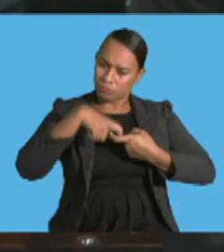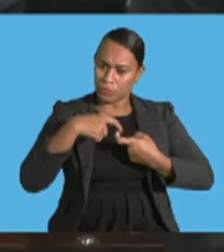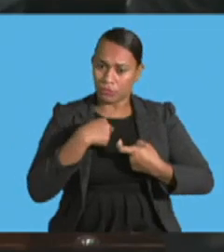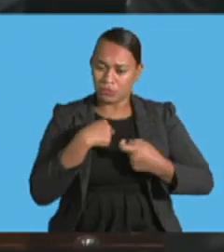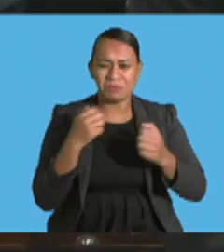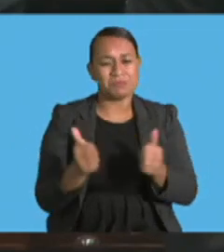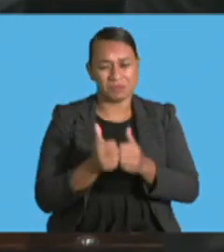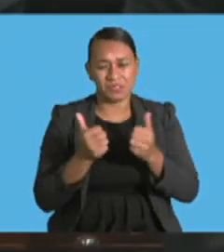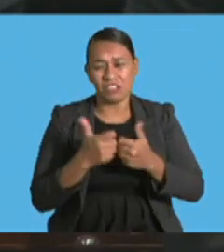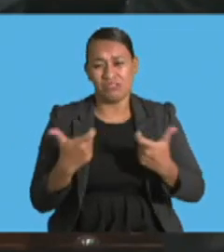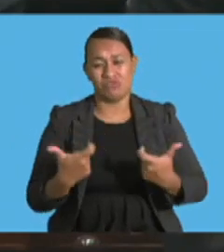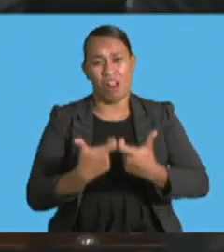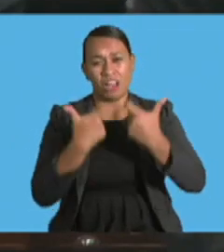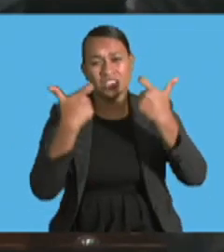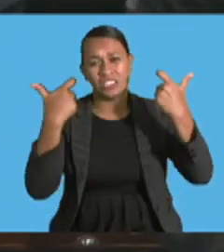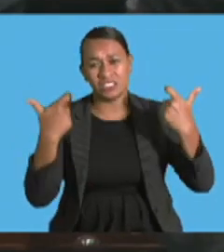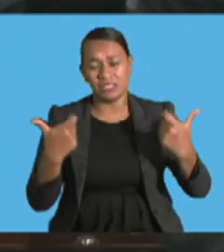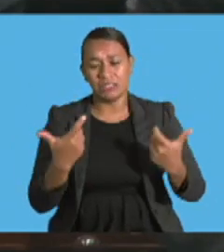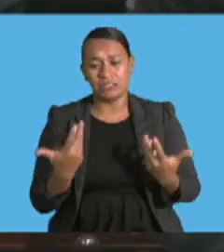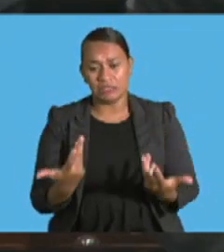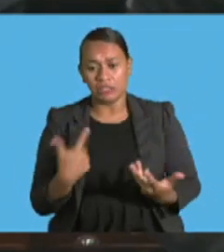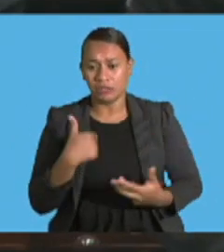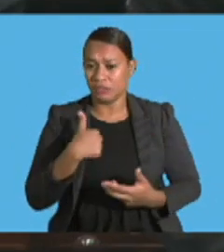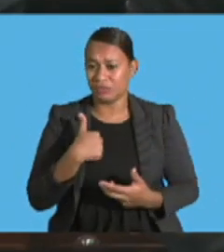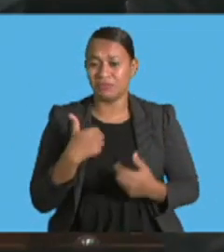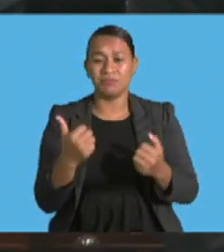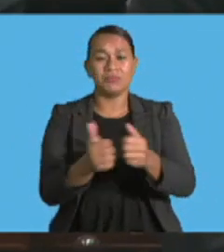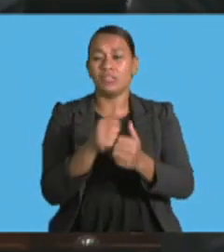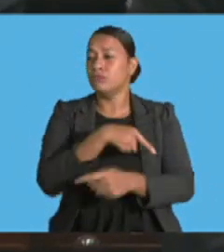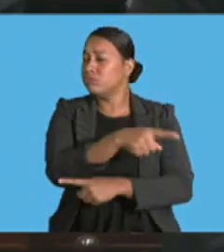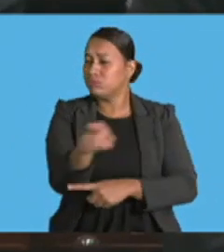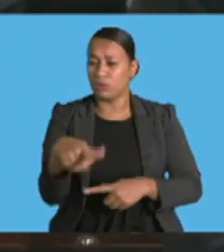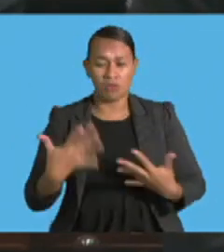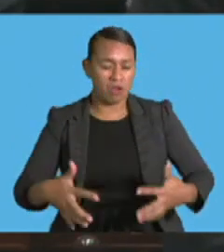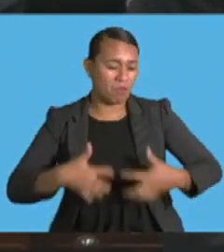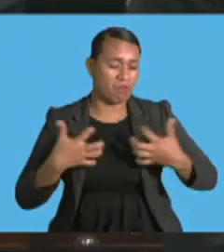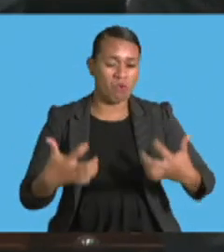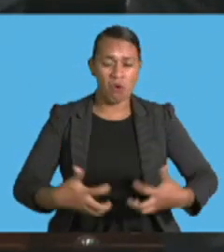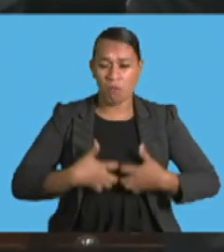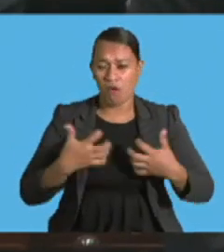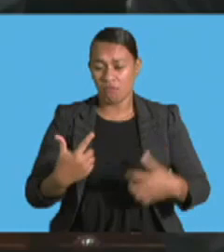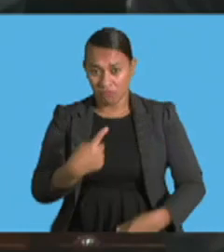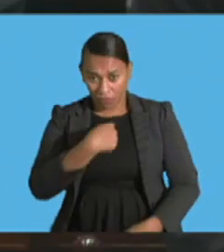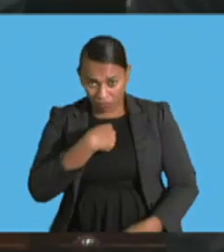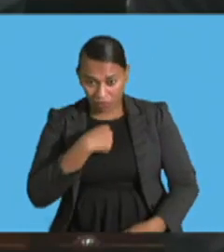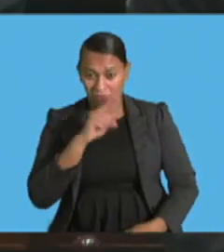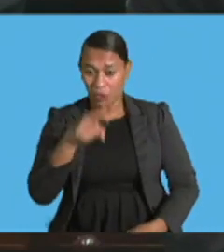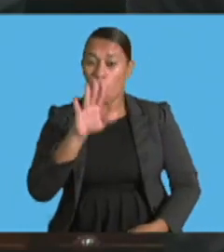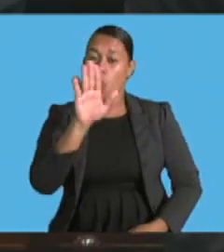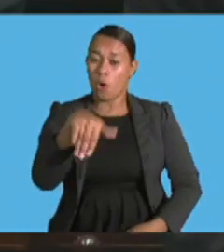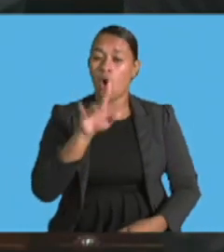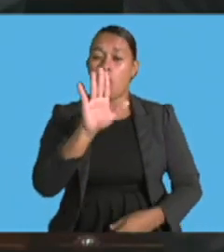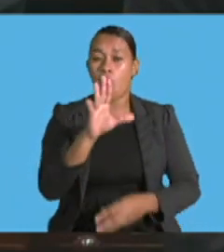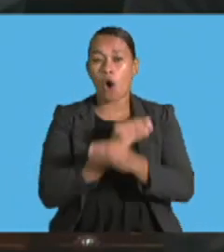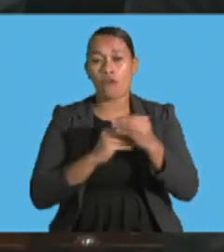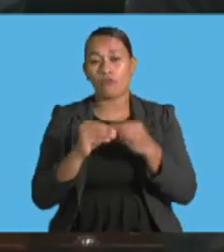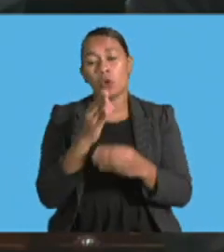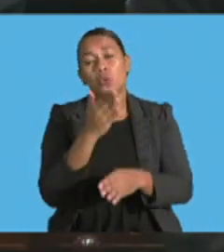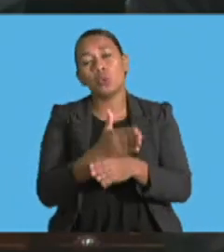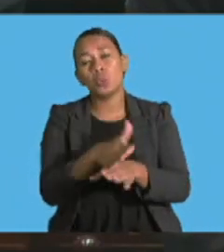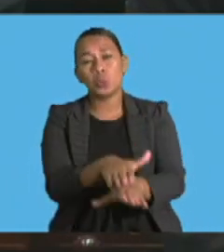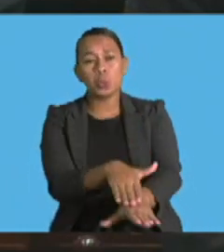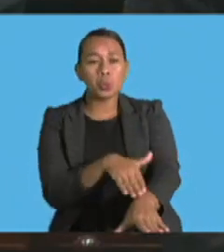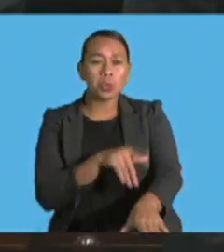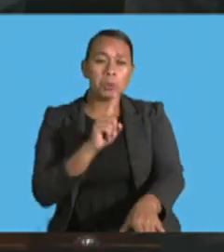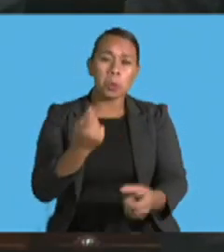Mr. Speaker, say I get numerous complaints that we are slow, we don't understand the business scenario and business